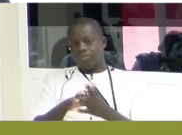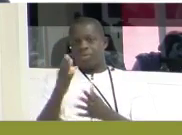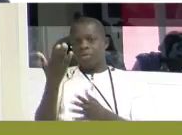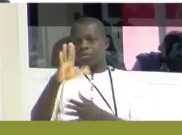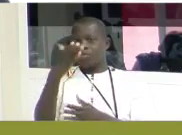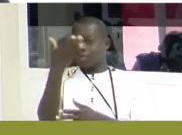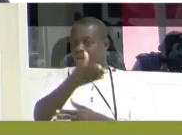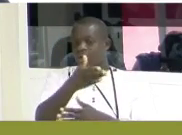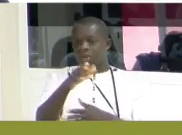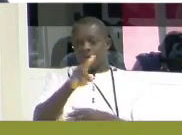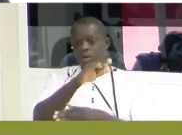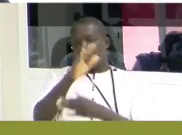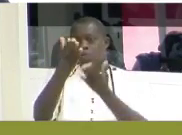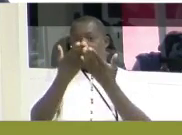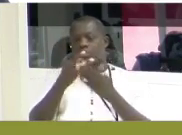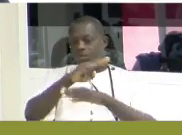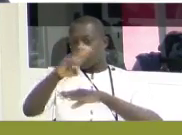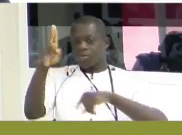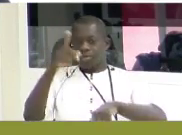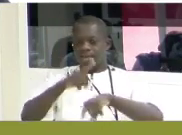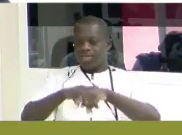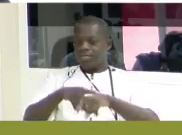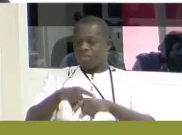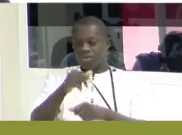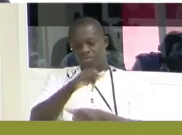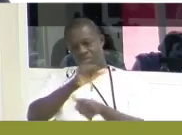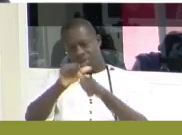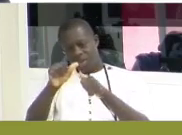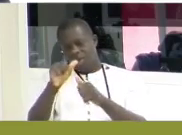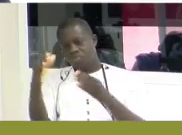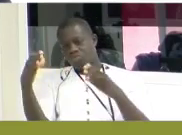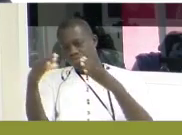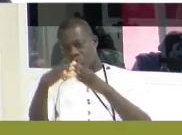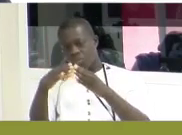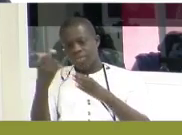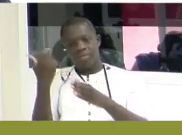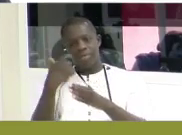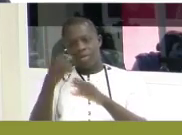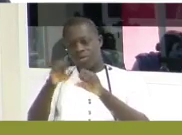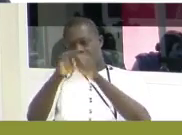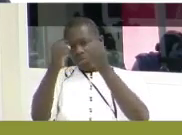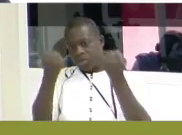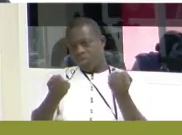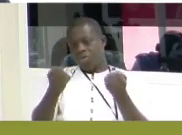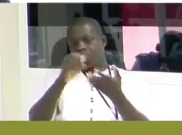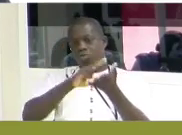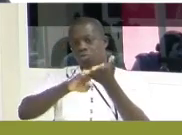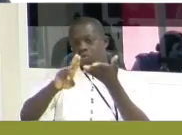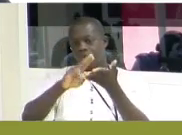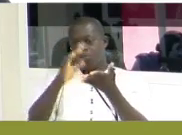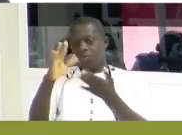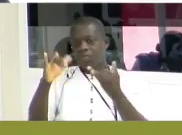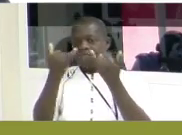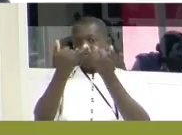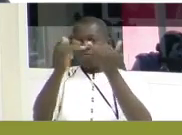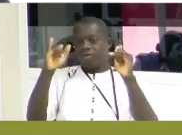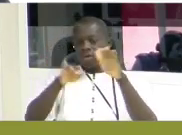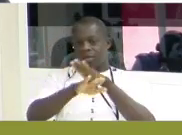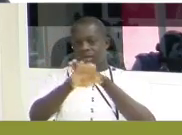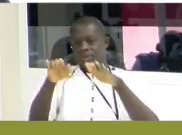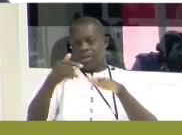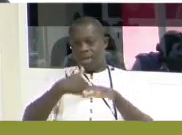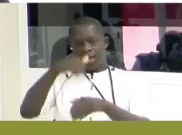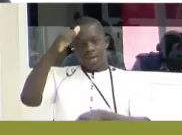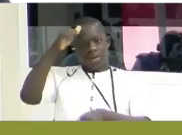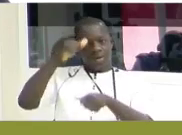time when I finished that high school. Then I said, let me join Daily Observer. As usual, from freelance reporter, I could remember